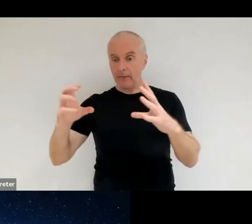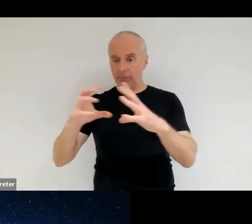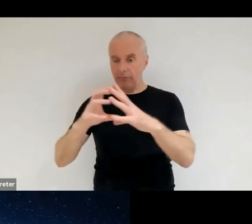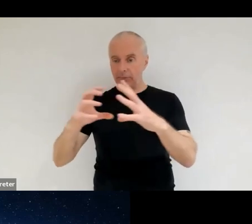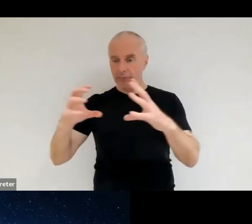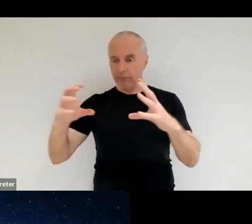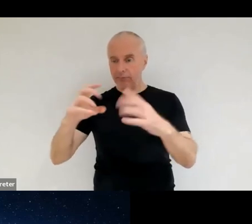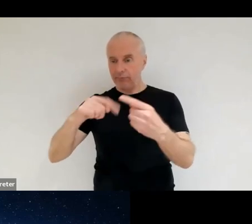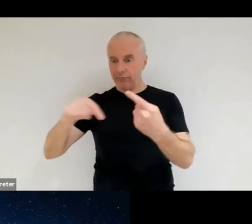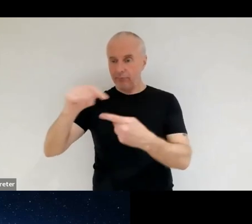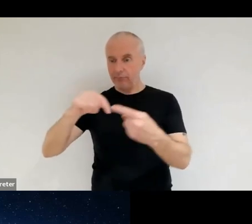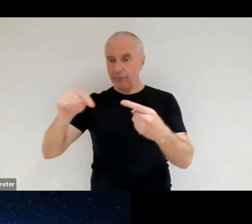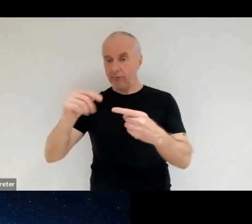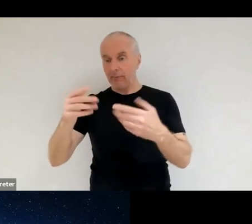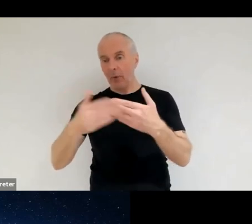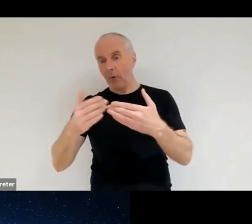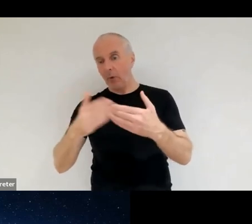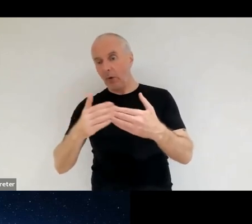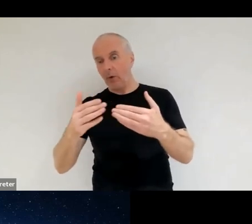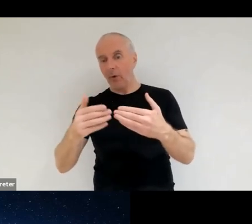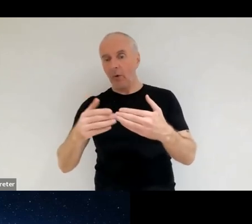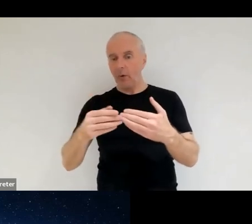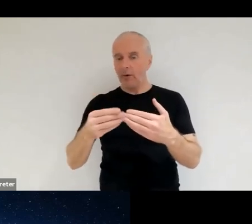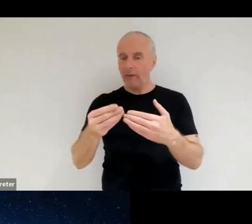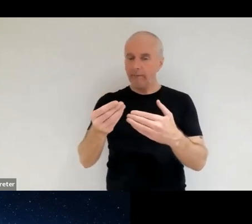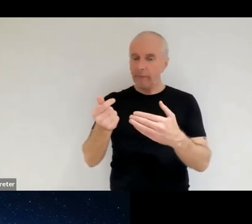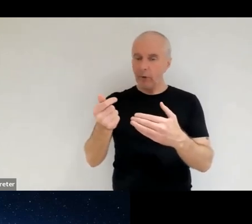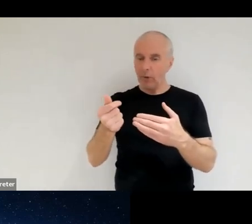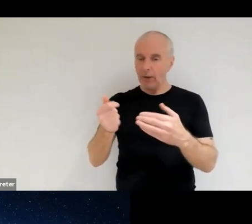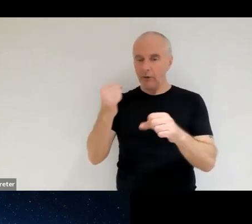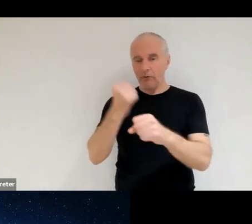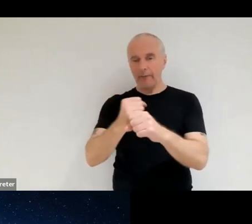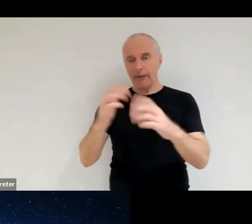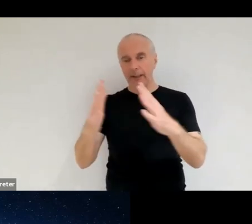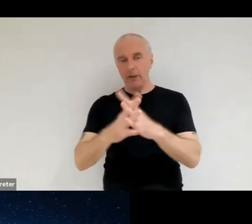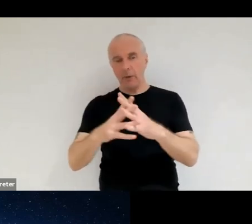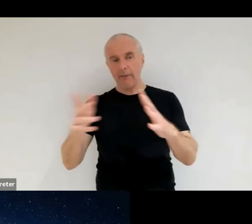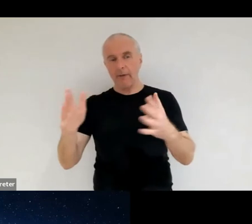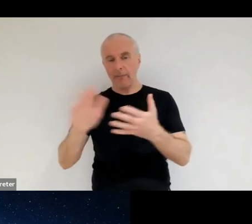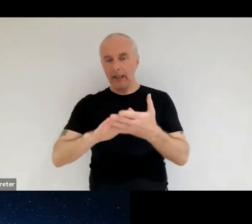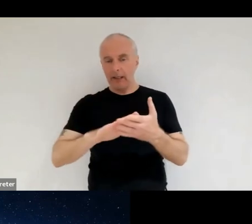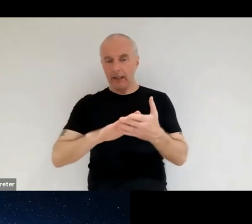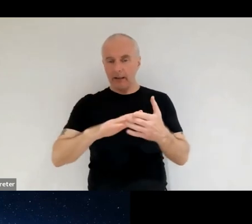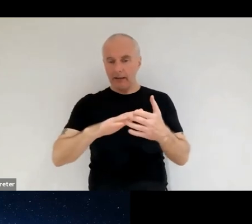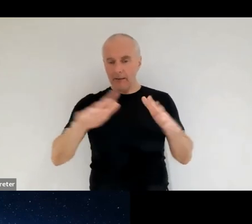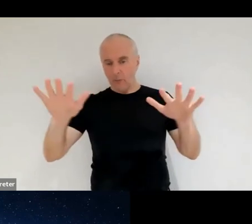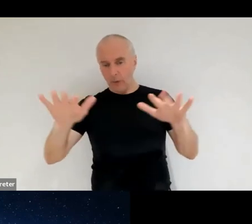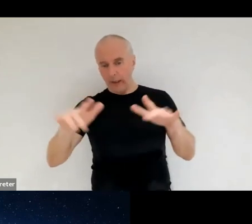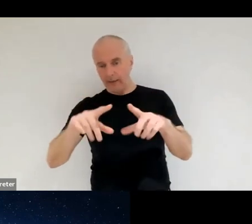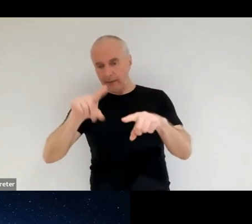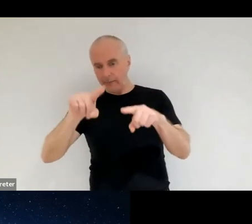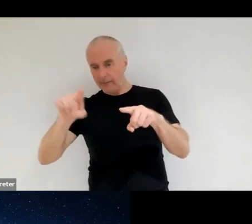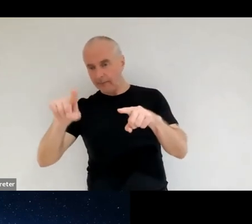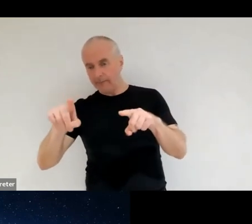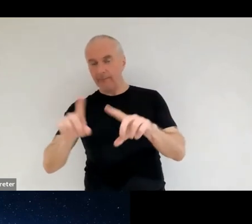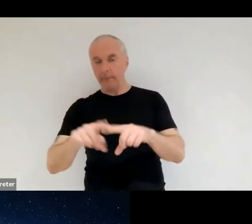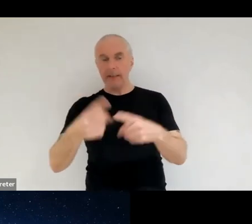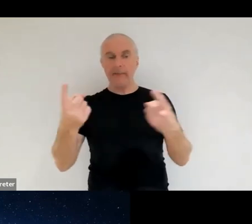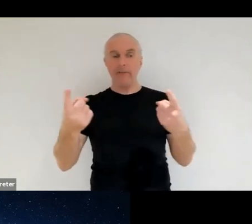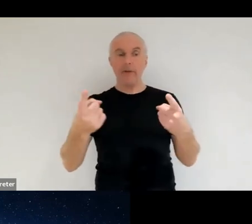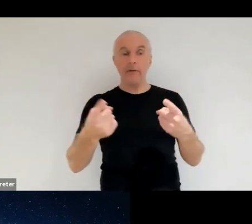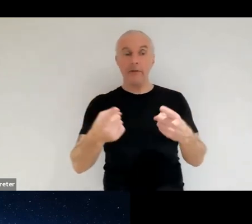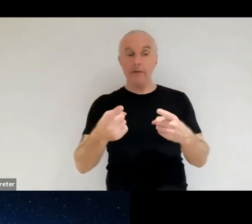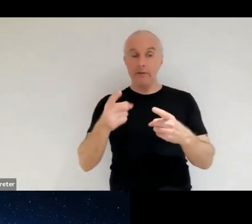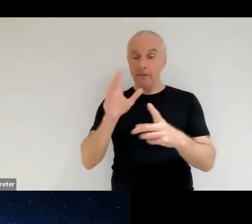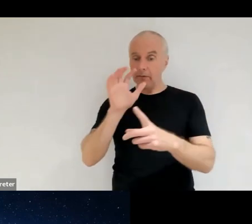will accumulate either more or fewer gravitational wave cycles. So the phase will be different. So we can measure that from the gravitational wave signal and